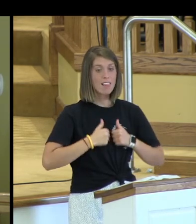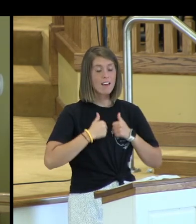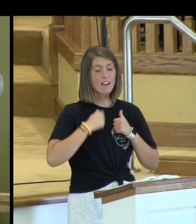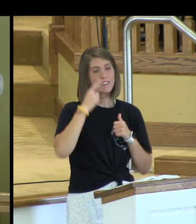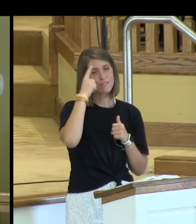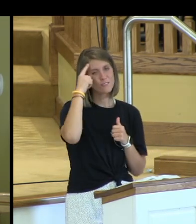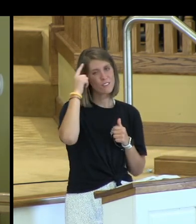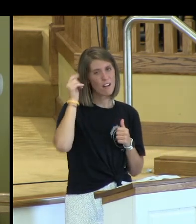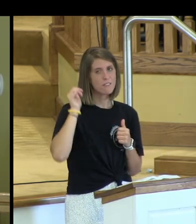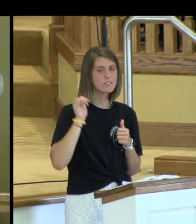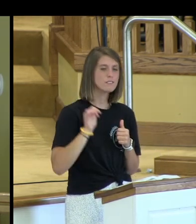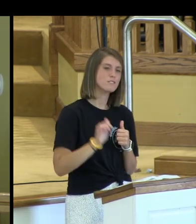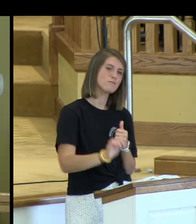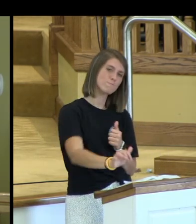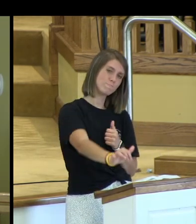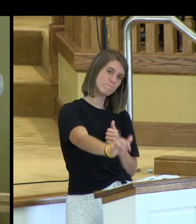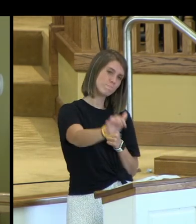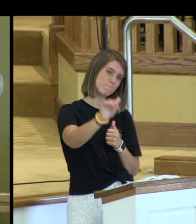forever.